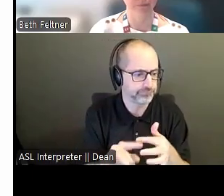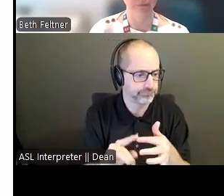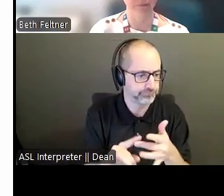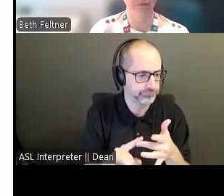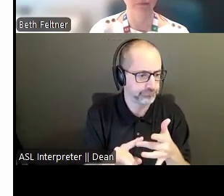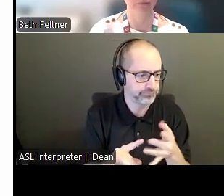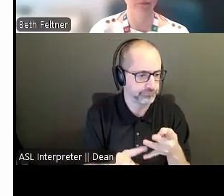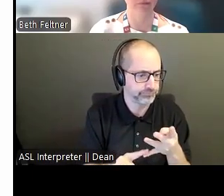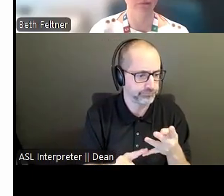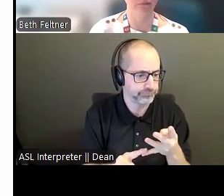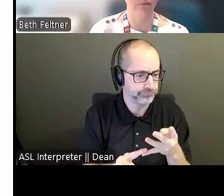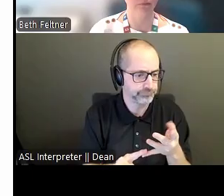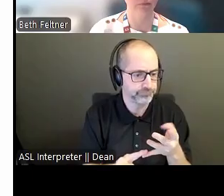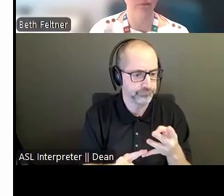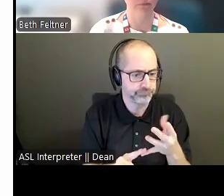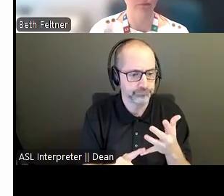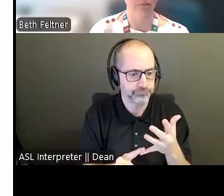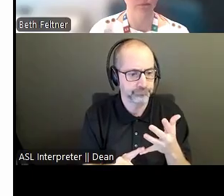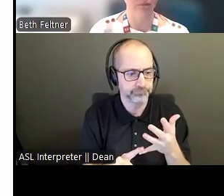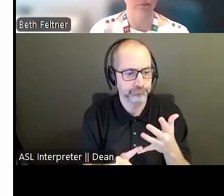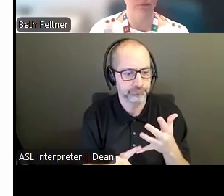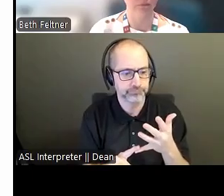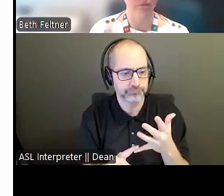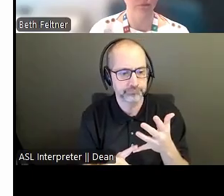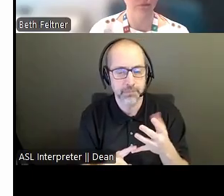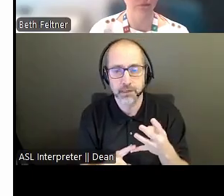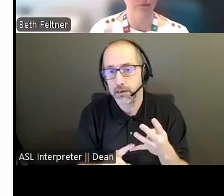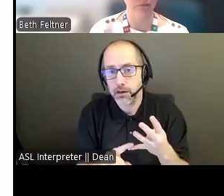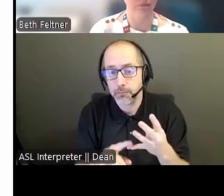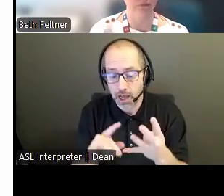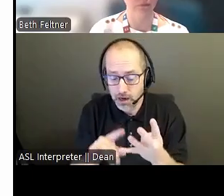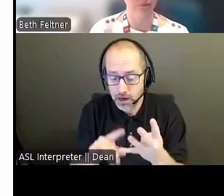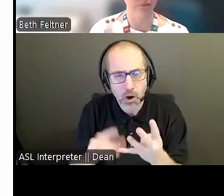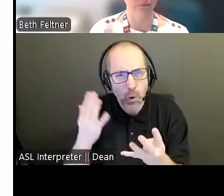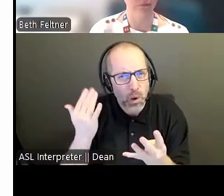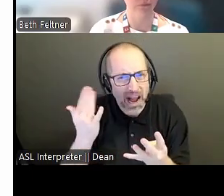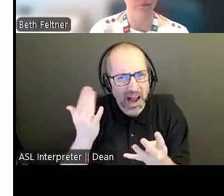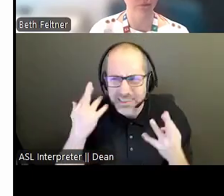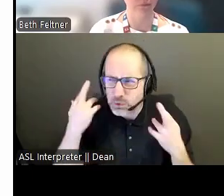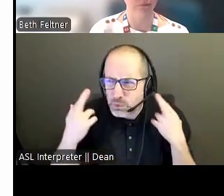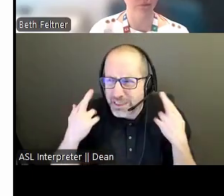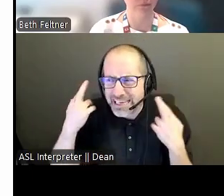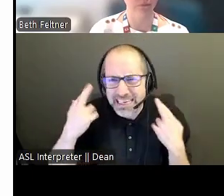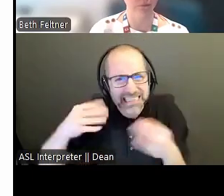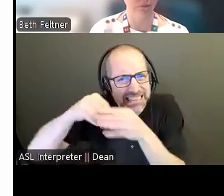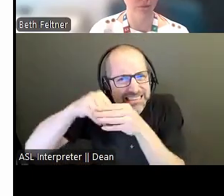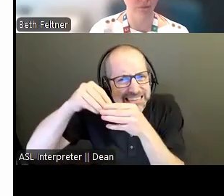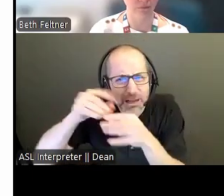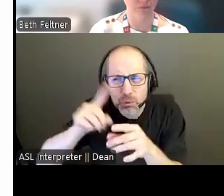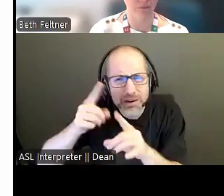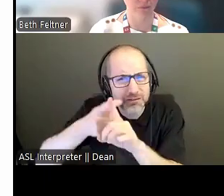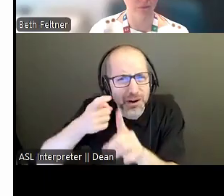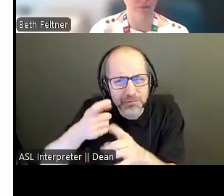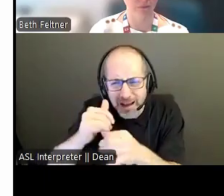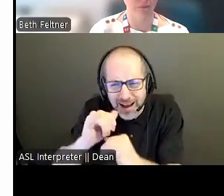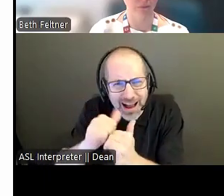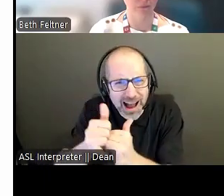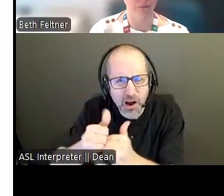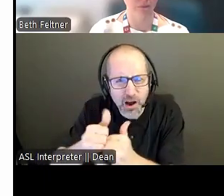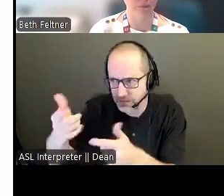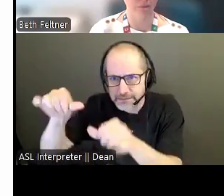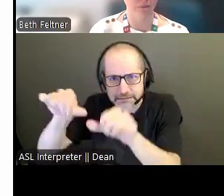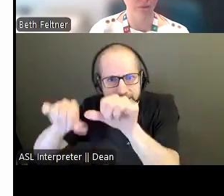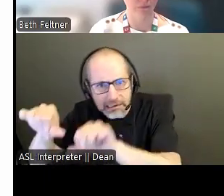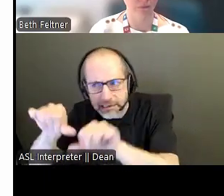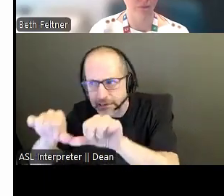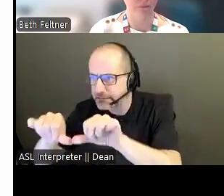There's lots of research trying to figure out what causes this, and there's never, really been one exact cause or a